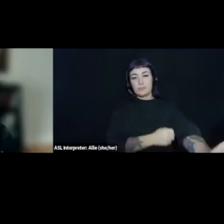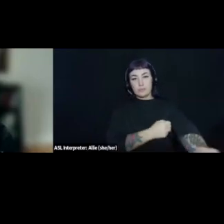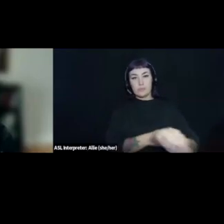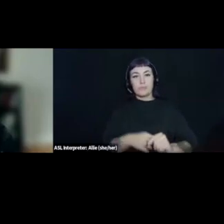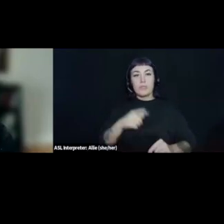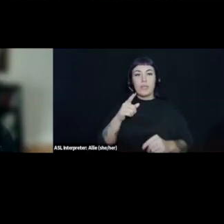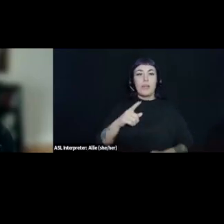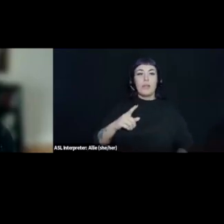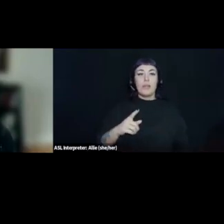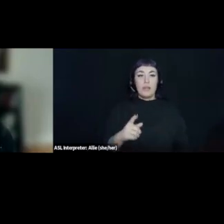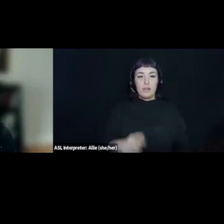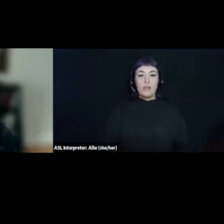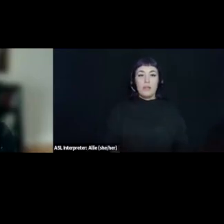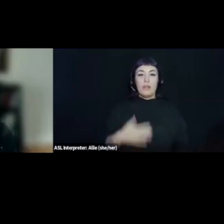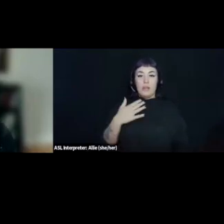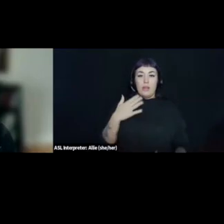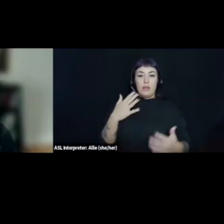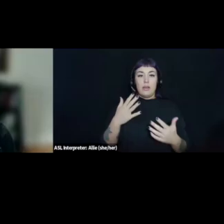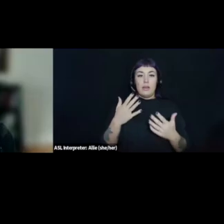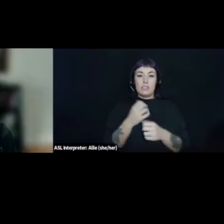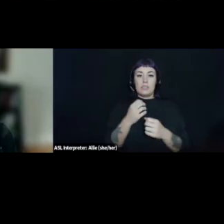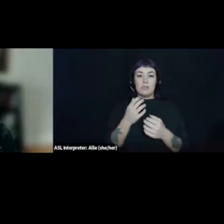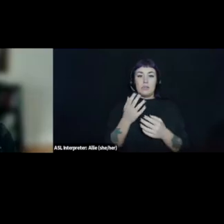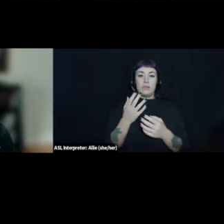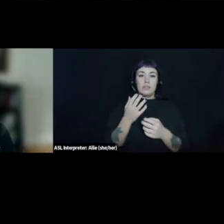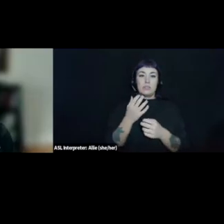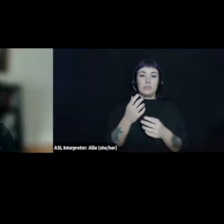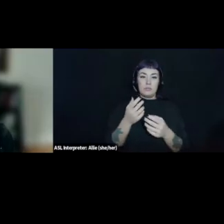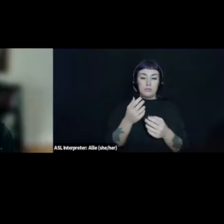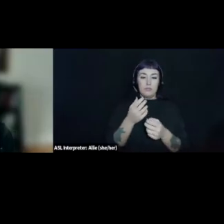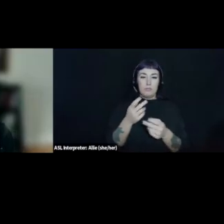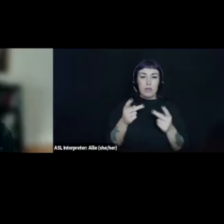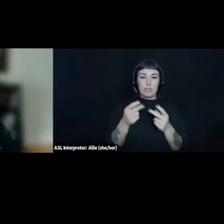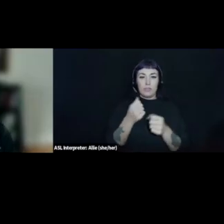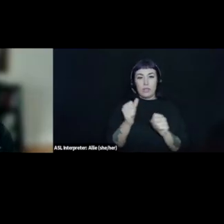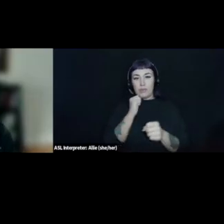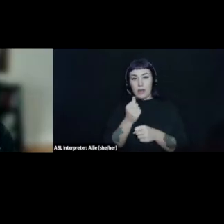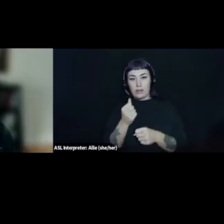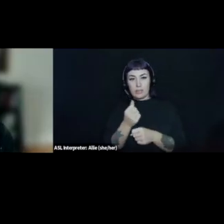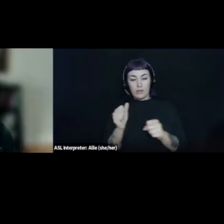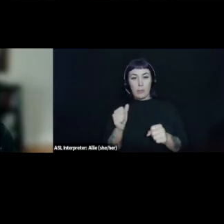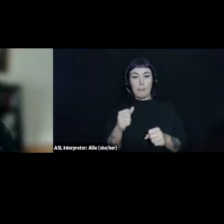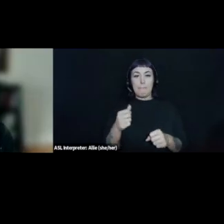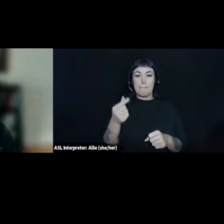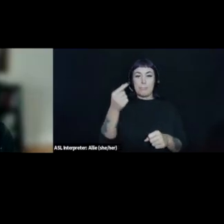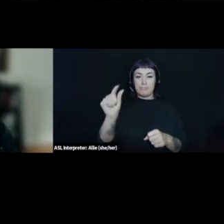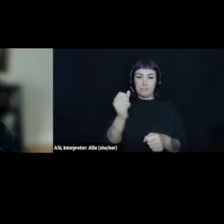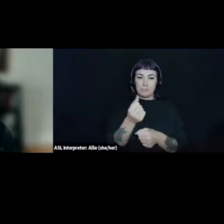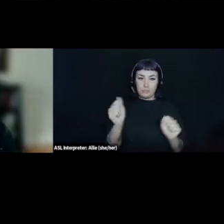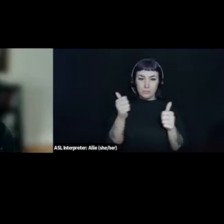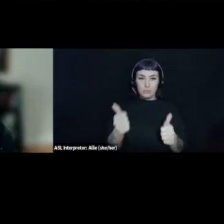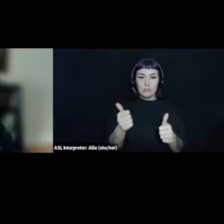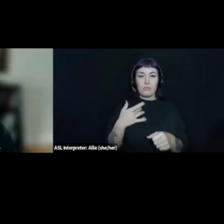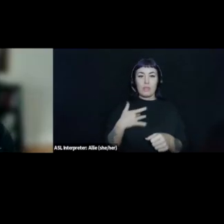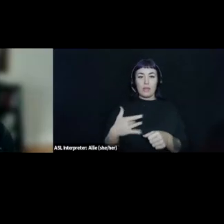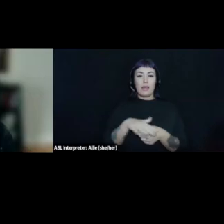And these are the spots that are safe and not safe to hit. So the places highlighted in green are safe. Those are